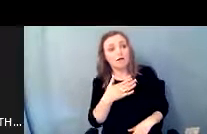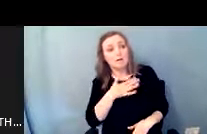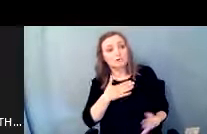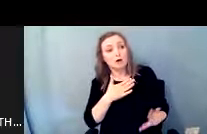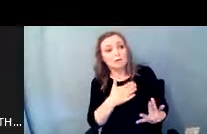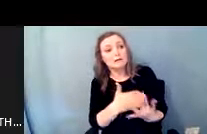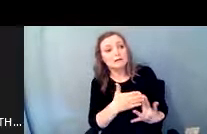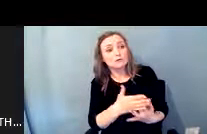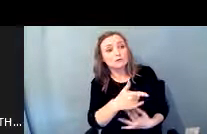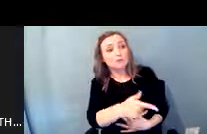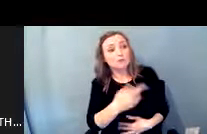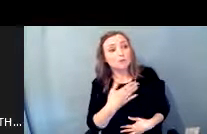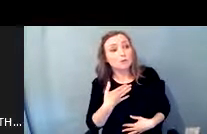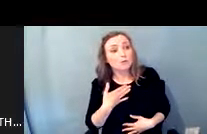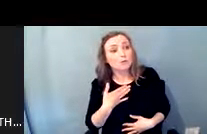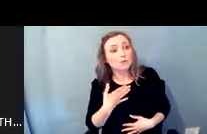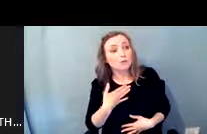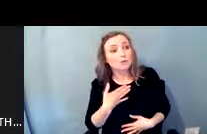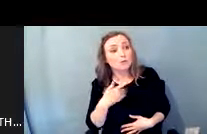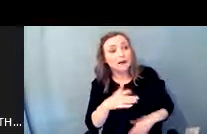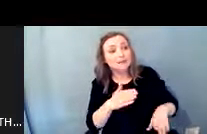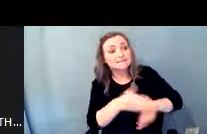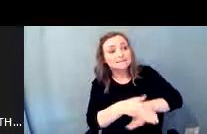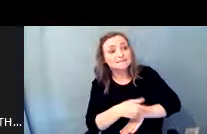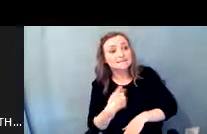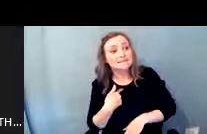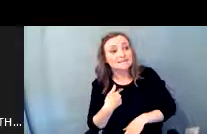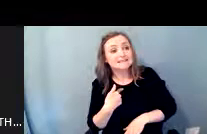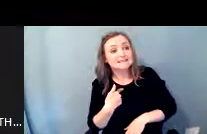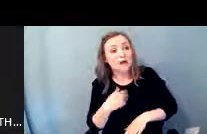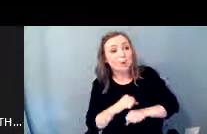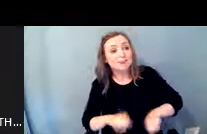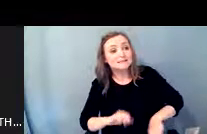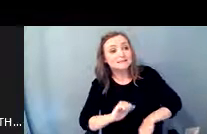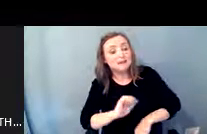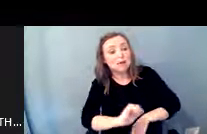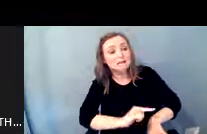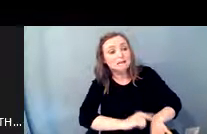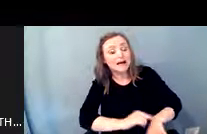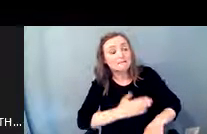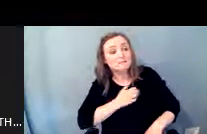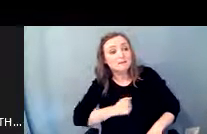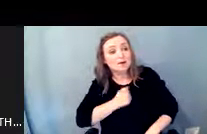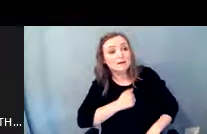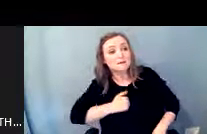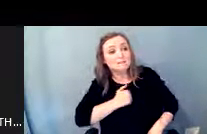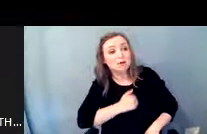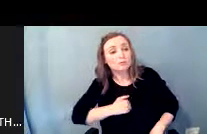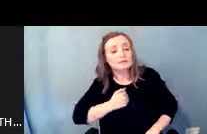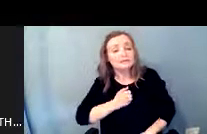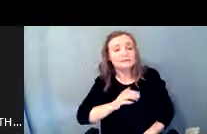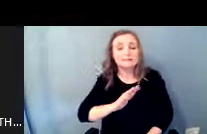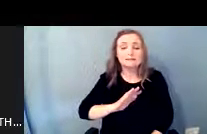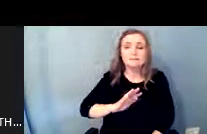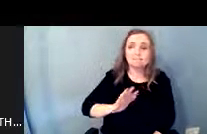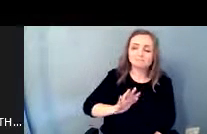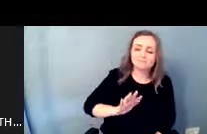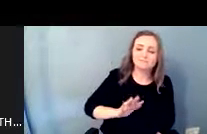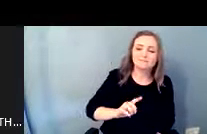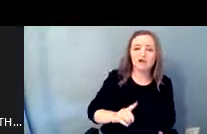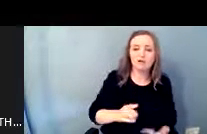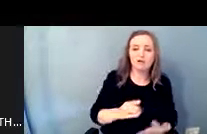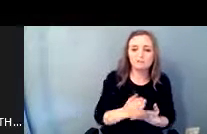when we're busy and, you know, sorry if I'm wasting your time, doctor. And I think, you know, we have to be very careful and we have to learn from